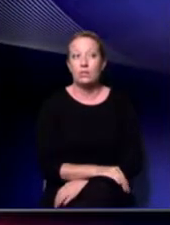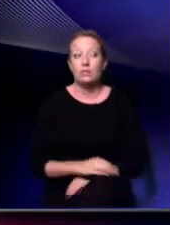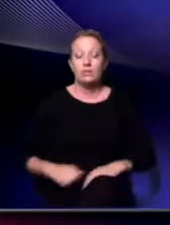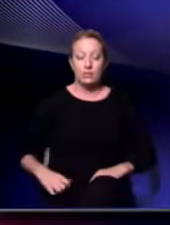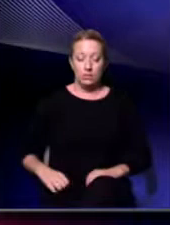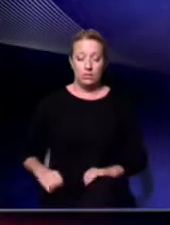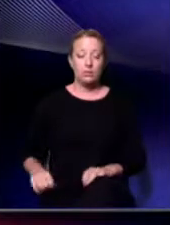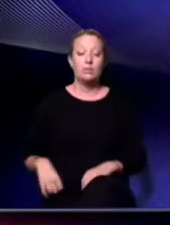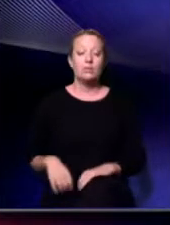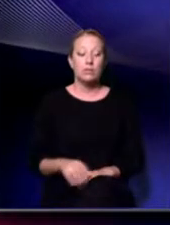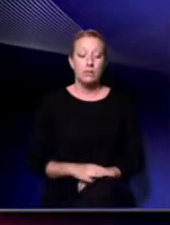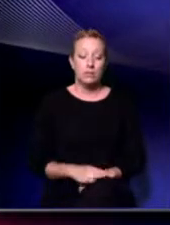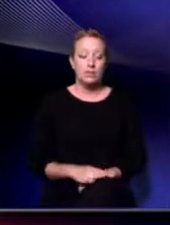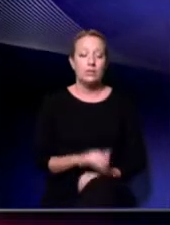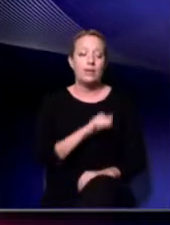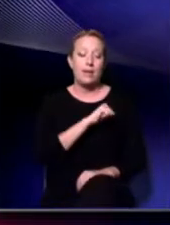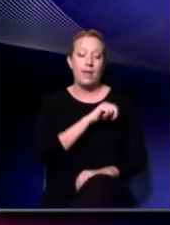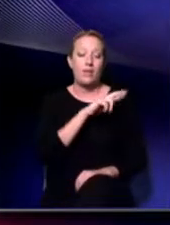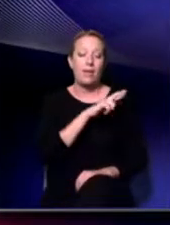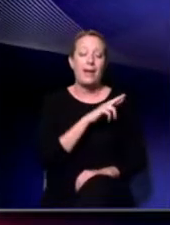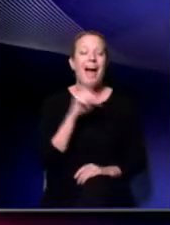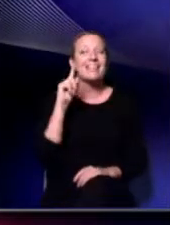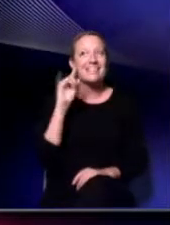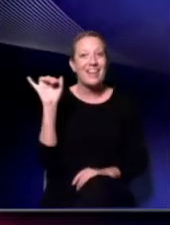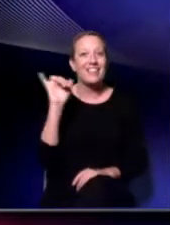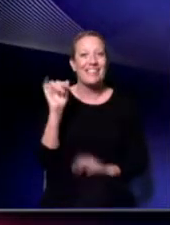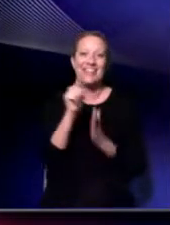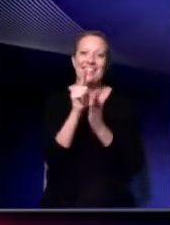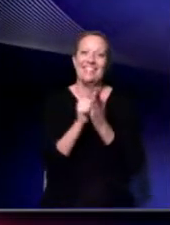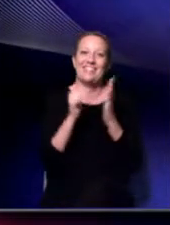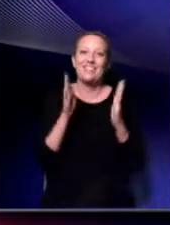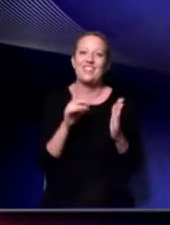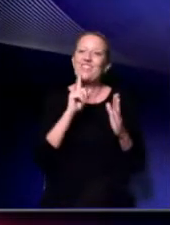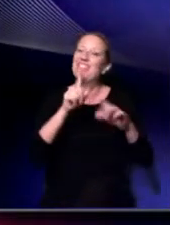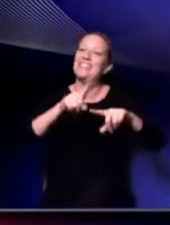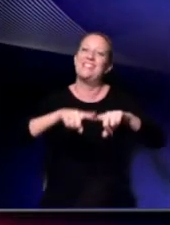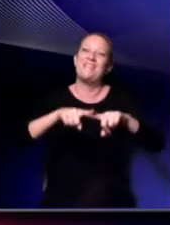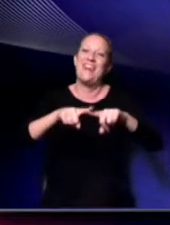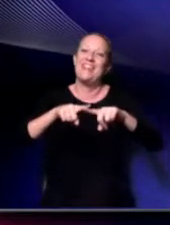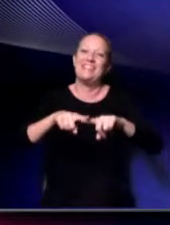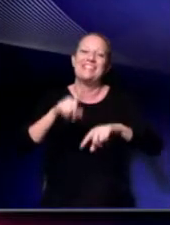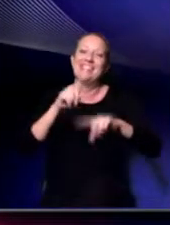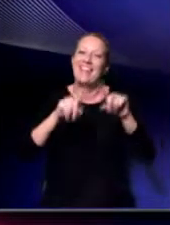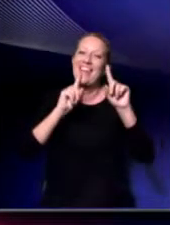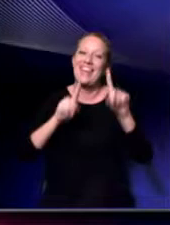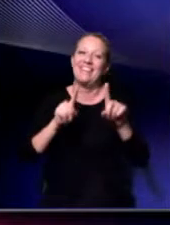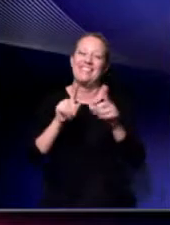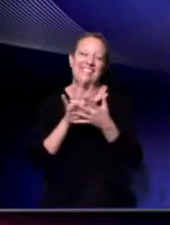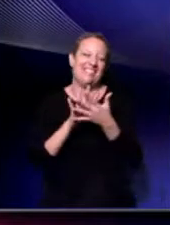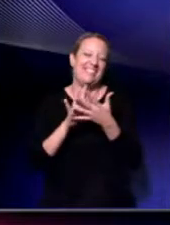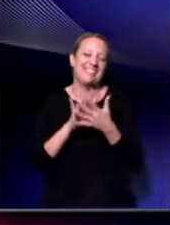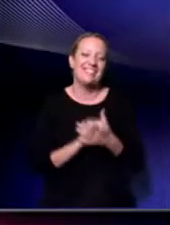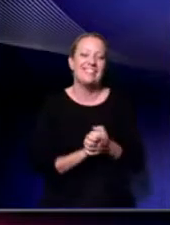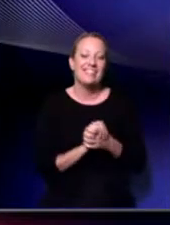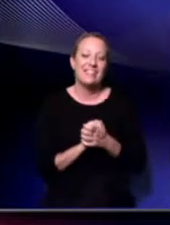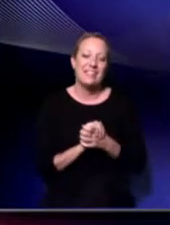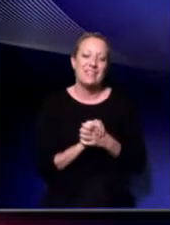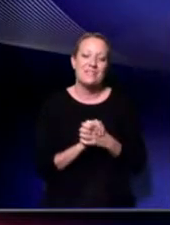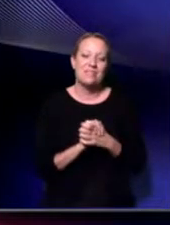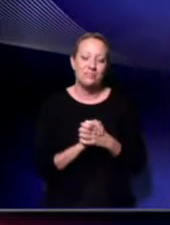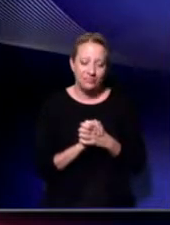The answer is, and I sound like an attorney right now, it depends. We